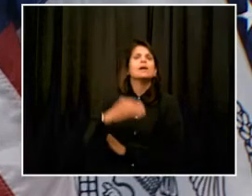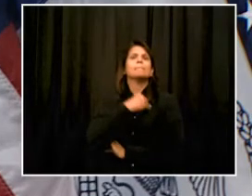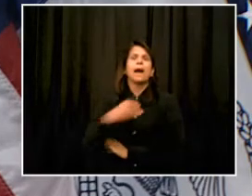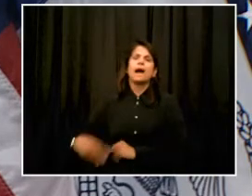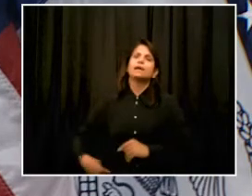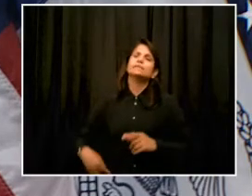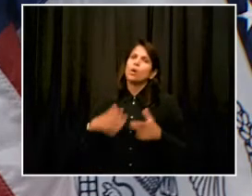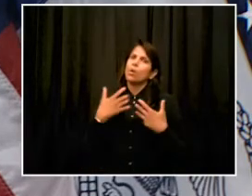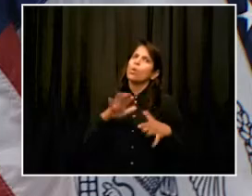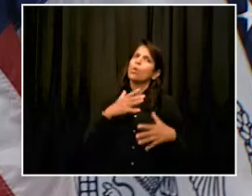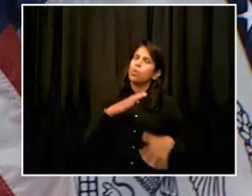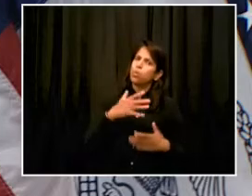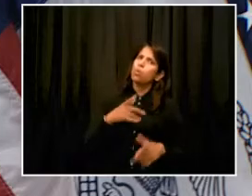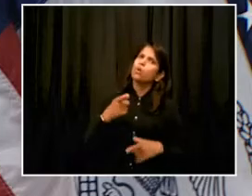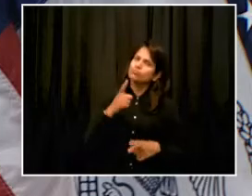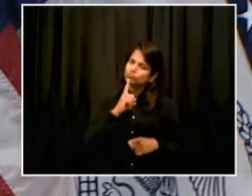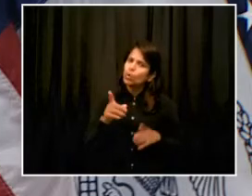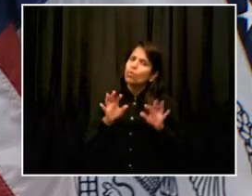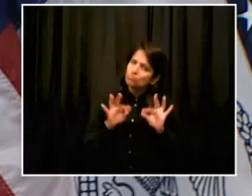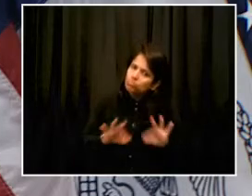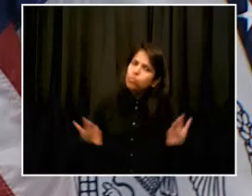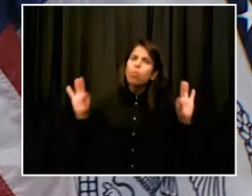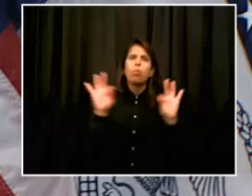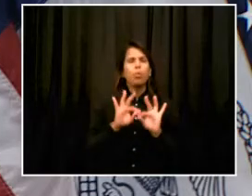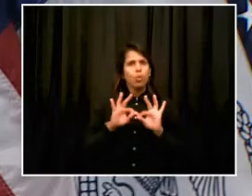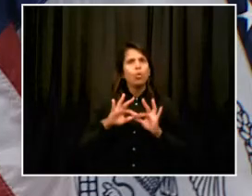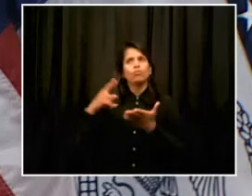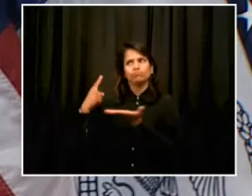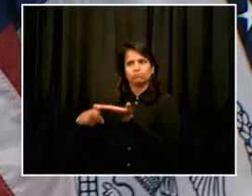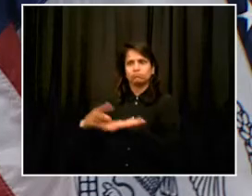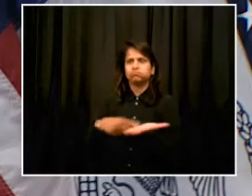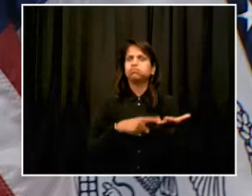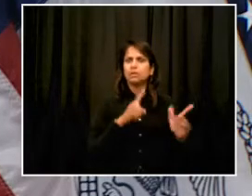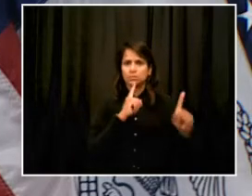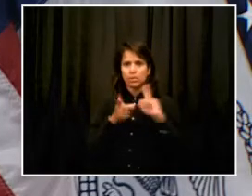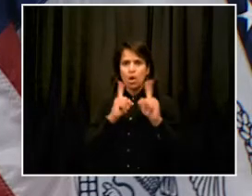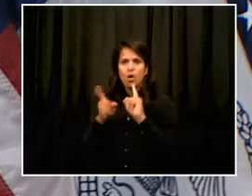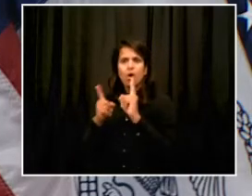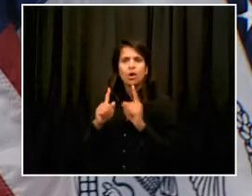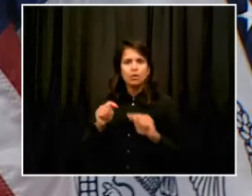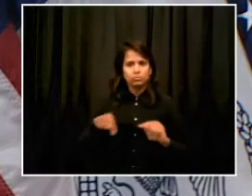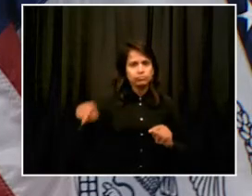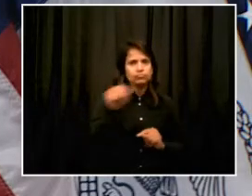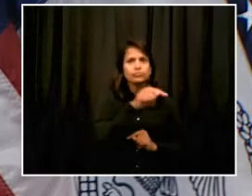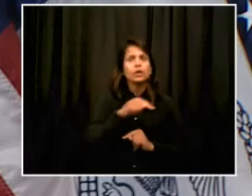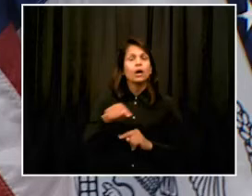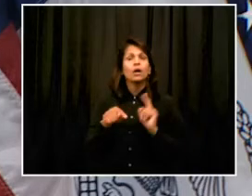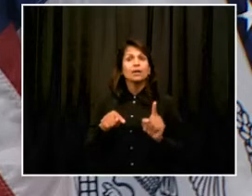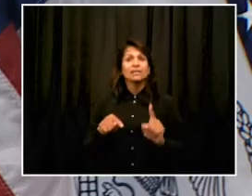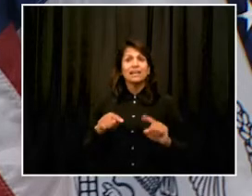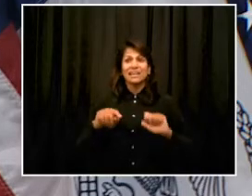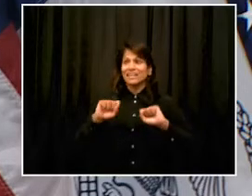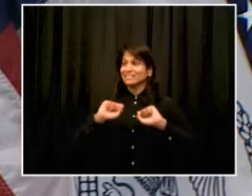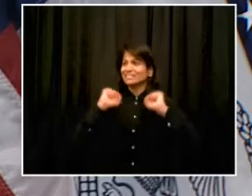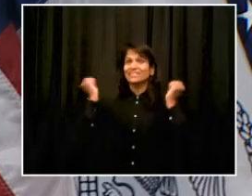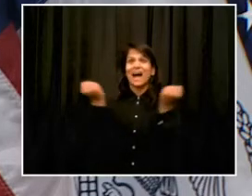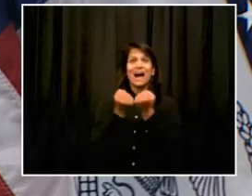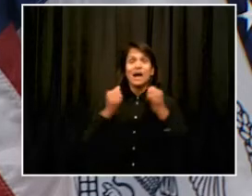about how this society has coded us all in very negative ways that have to be weeded